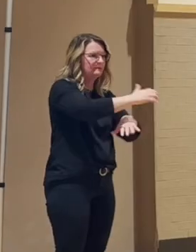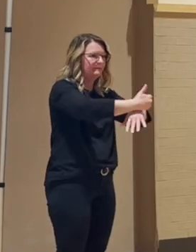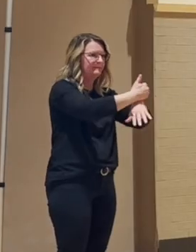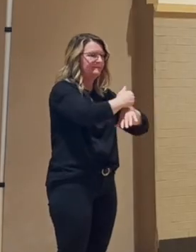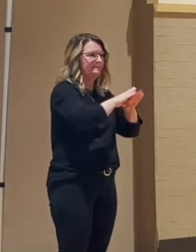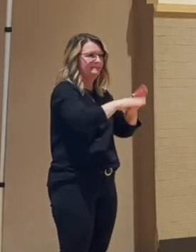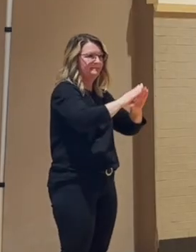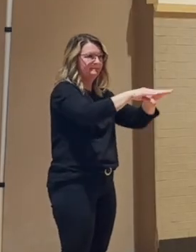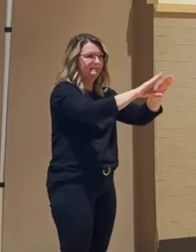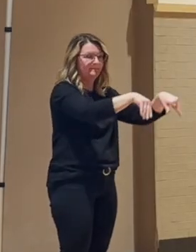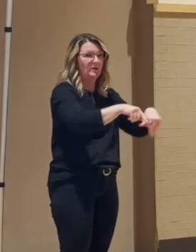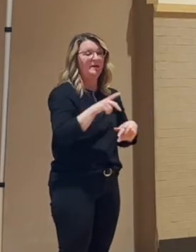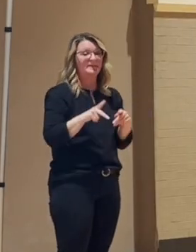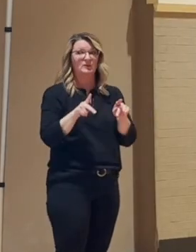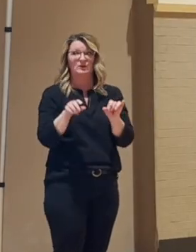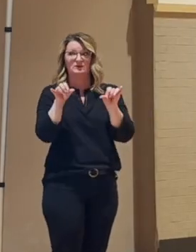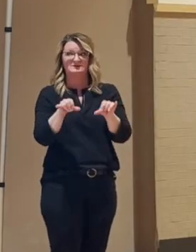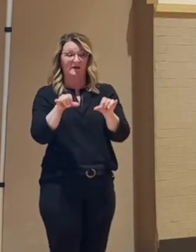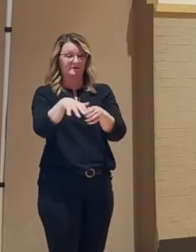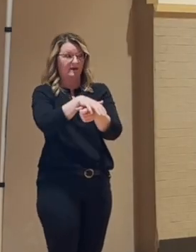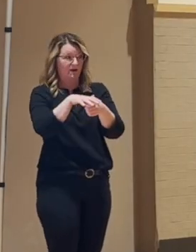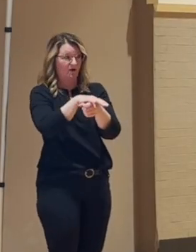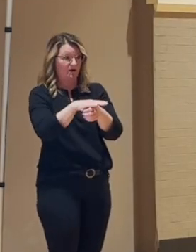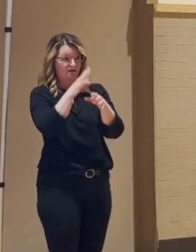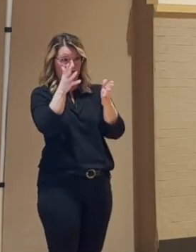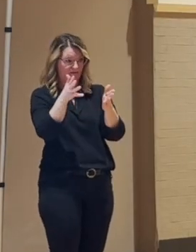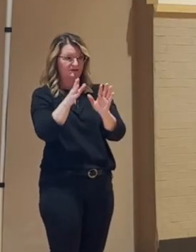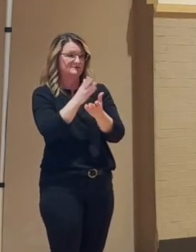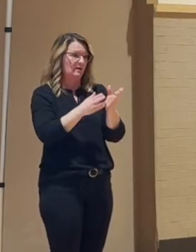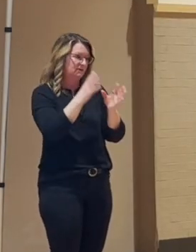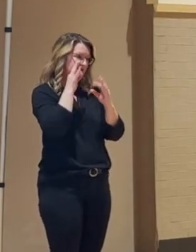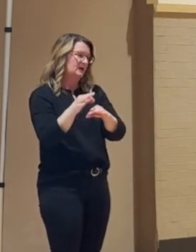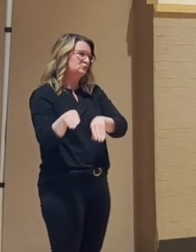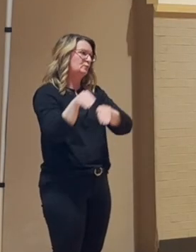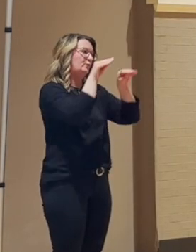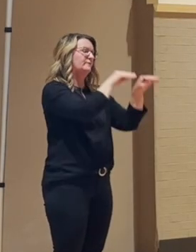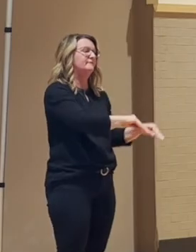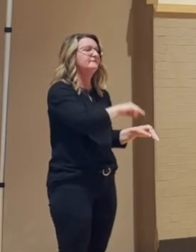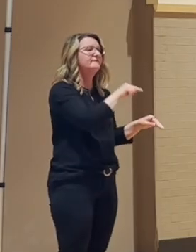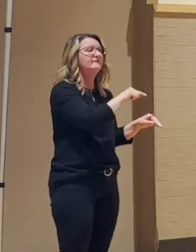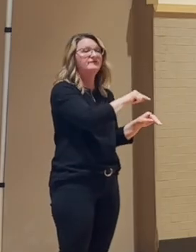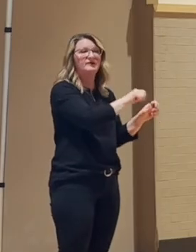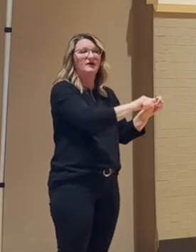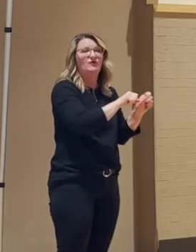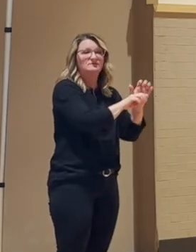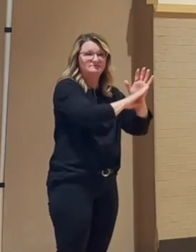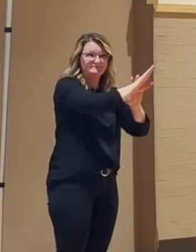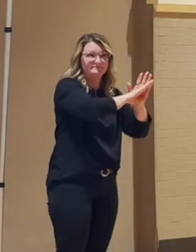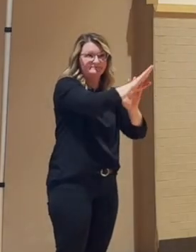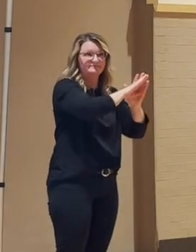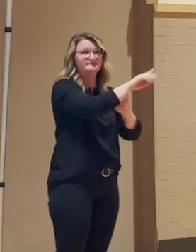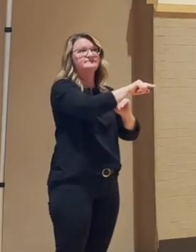So, people who stayed in the urban areas decided to move out to the suburbs, and those areas were developed. And so